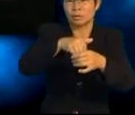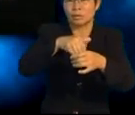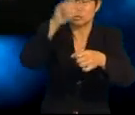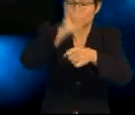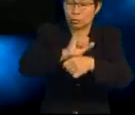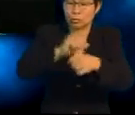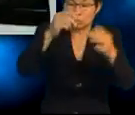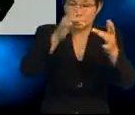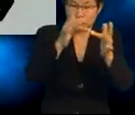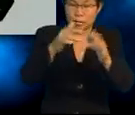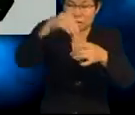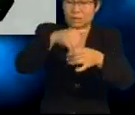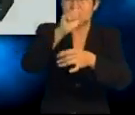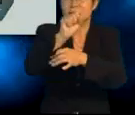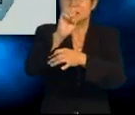work well.